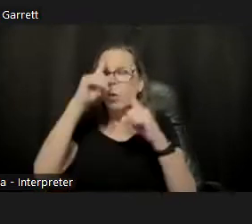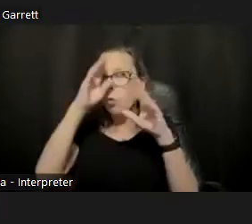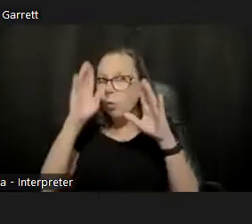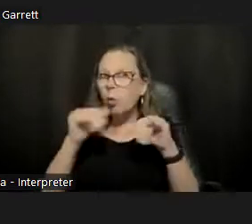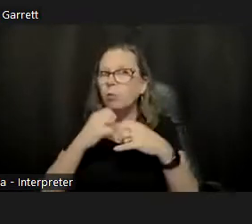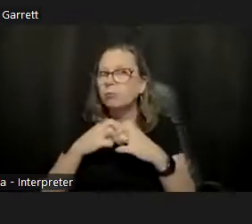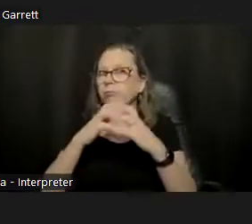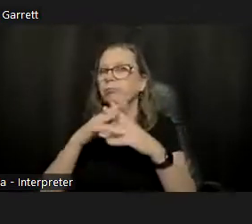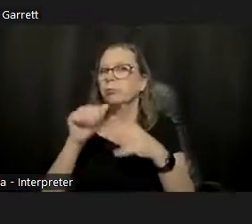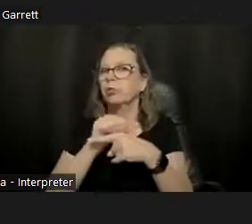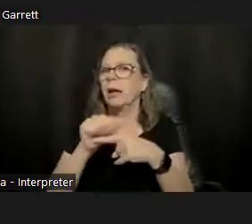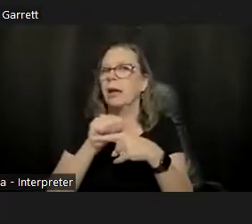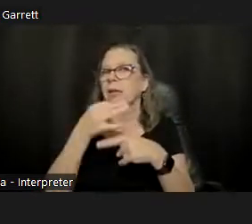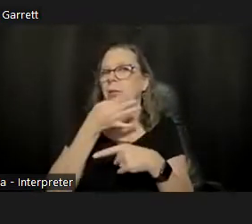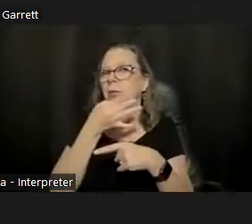trainings going.